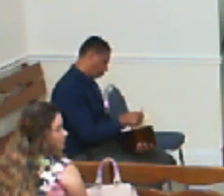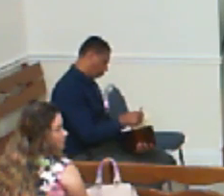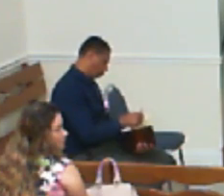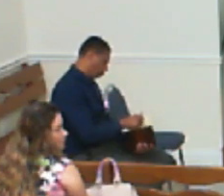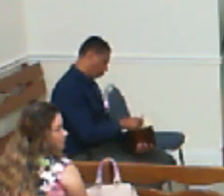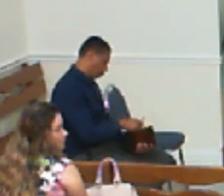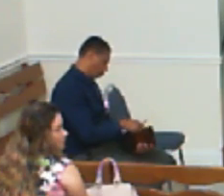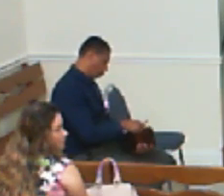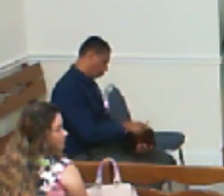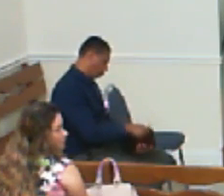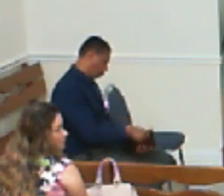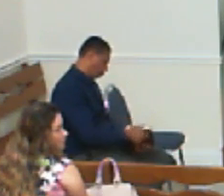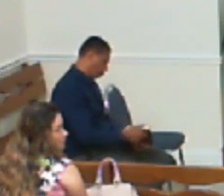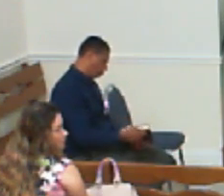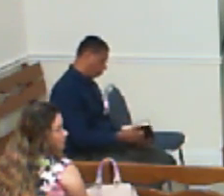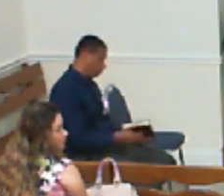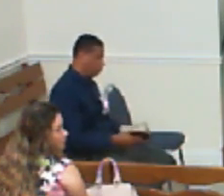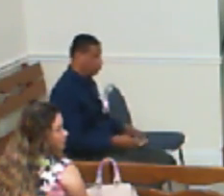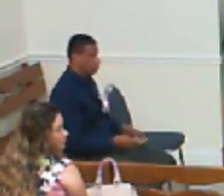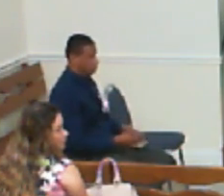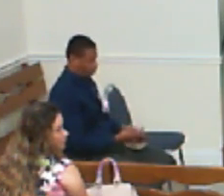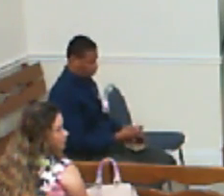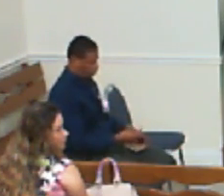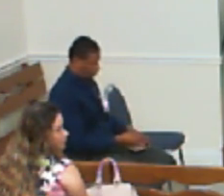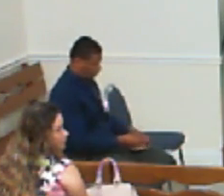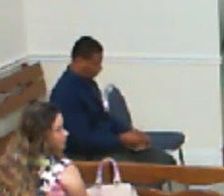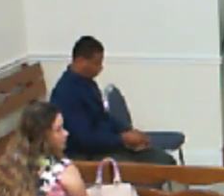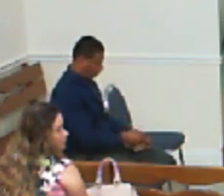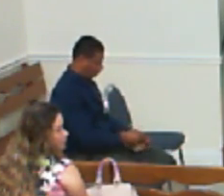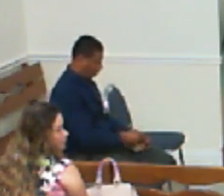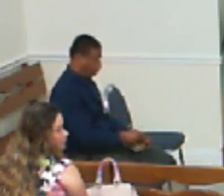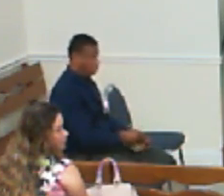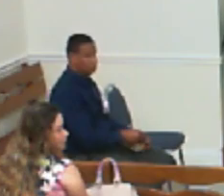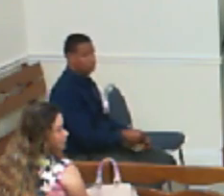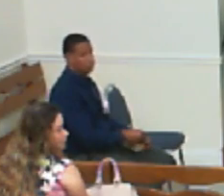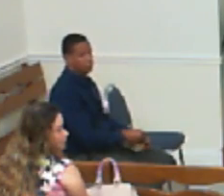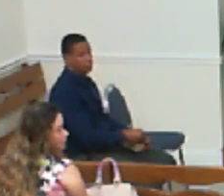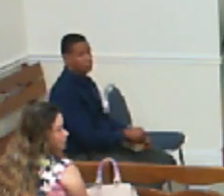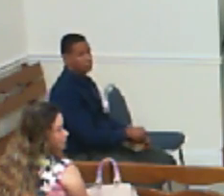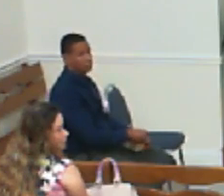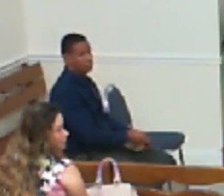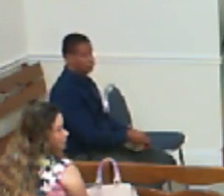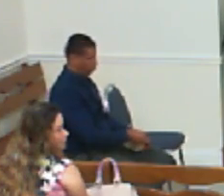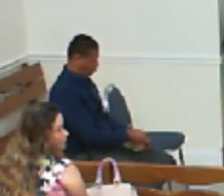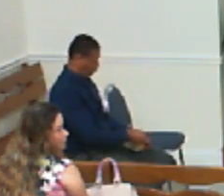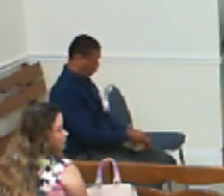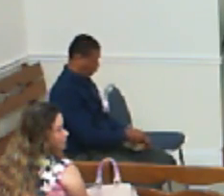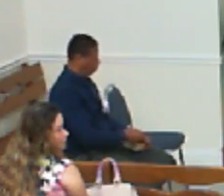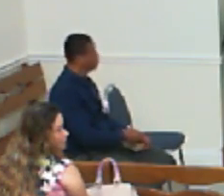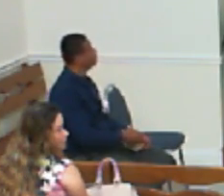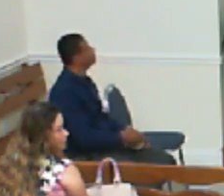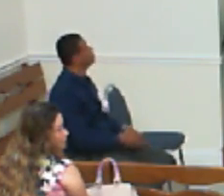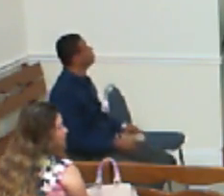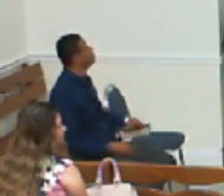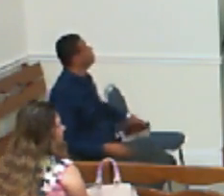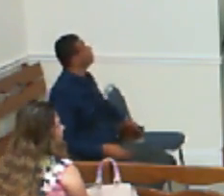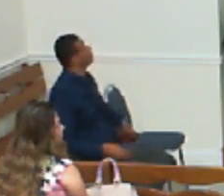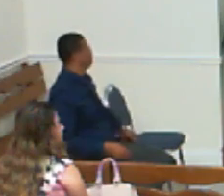the not only the creation, but the revelation of Jesus, the revealed work of God.